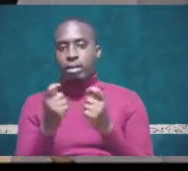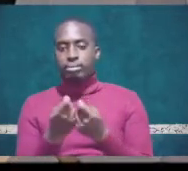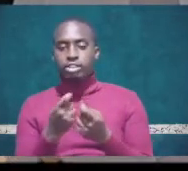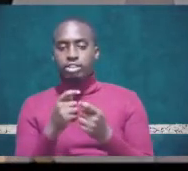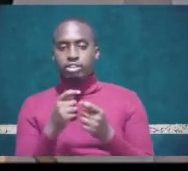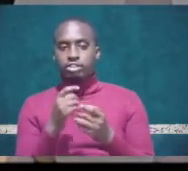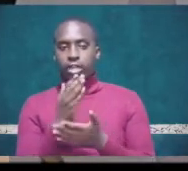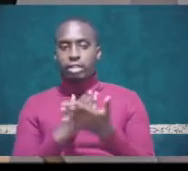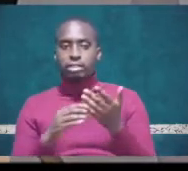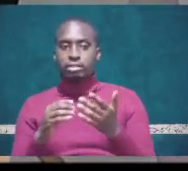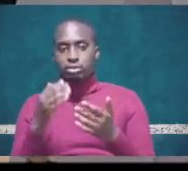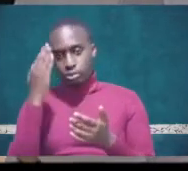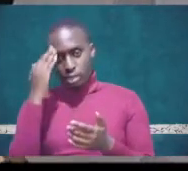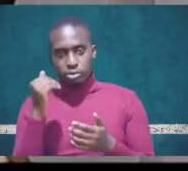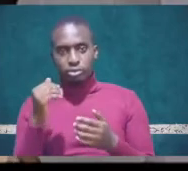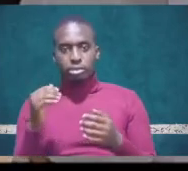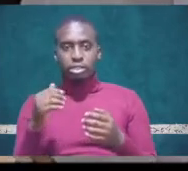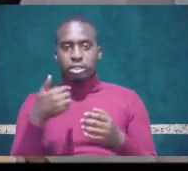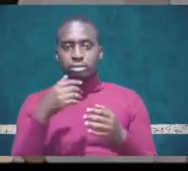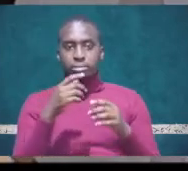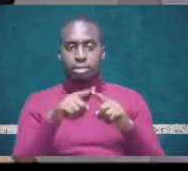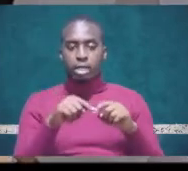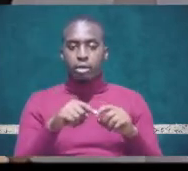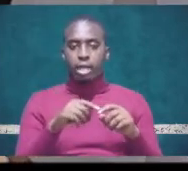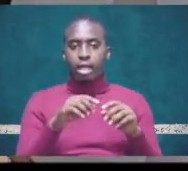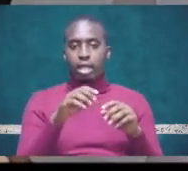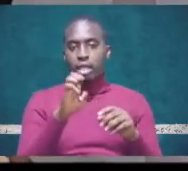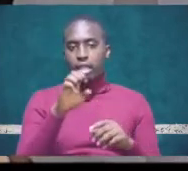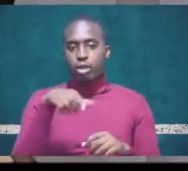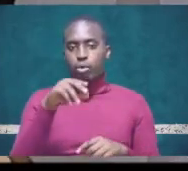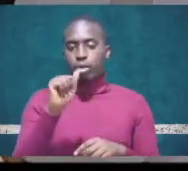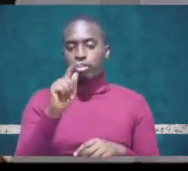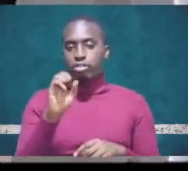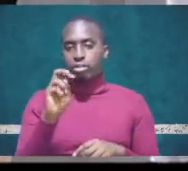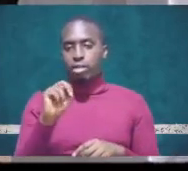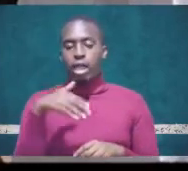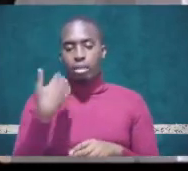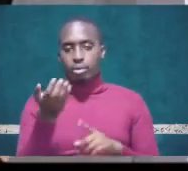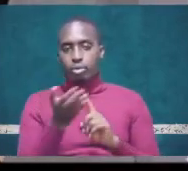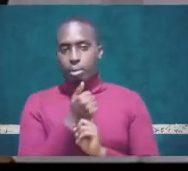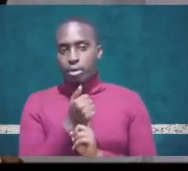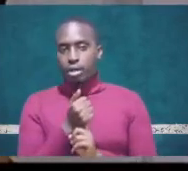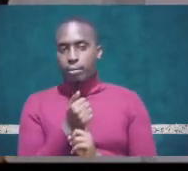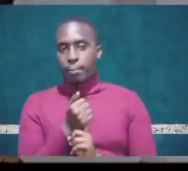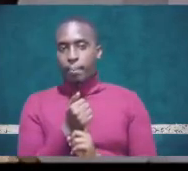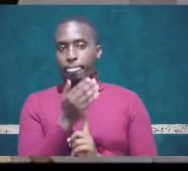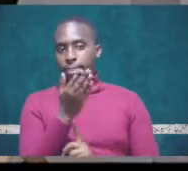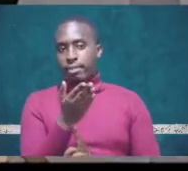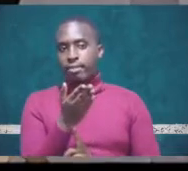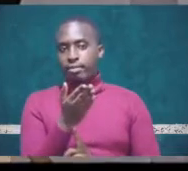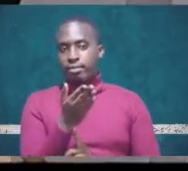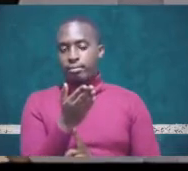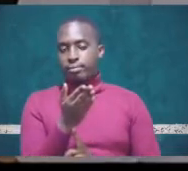side by just the corresponding of the other equation side, and then we find this